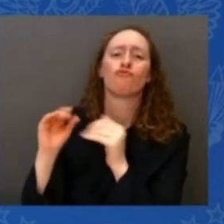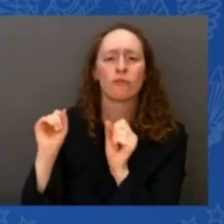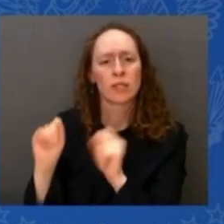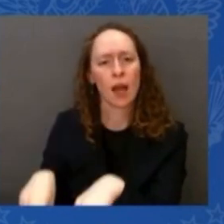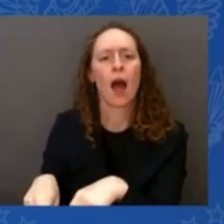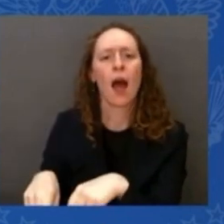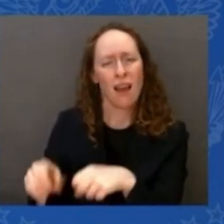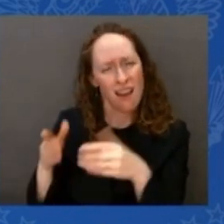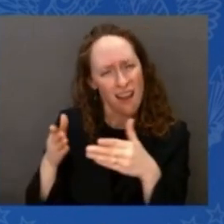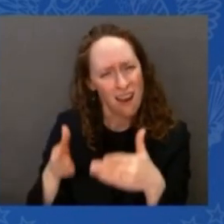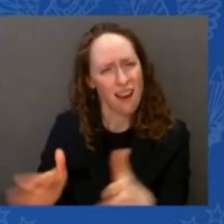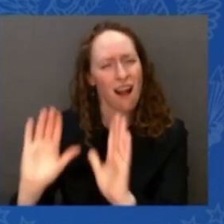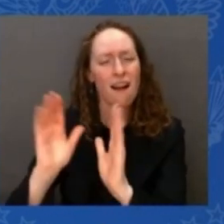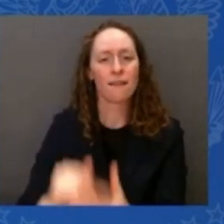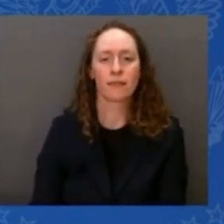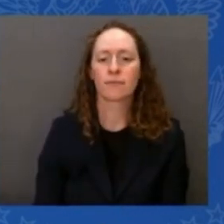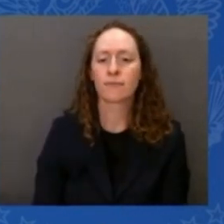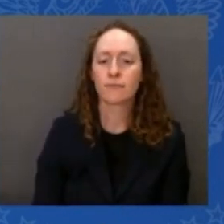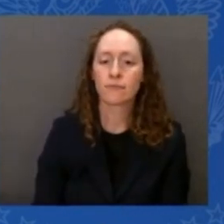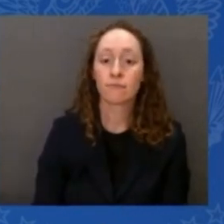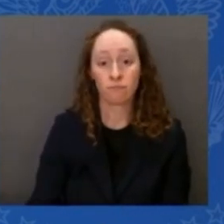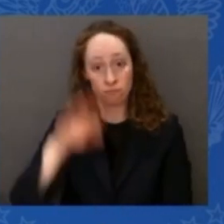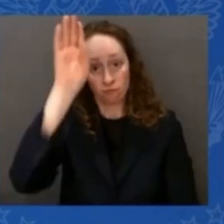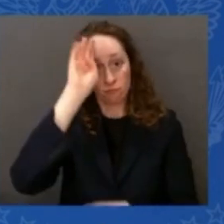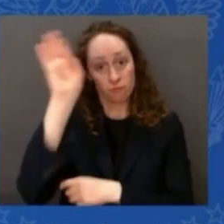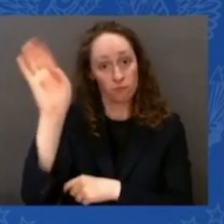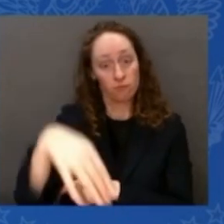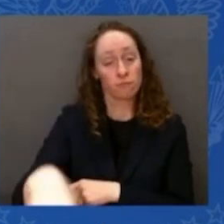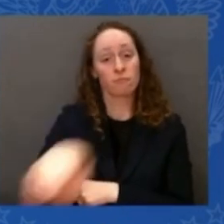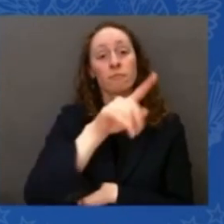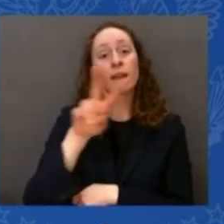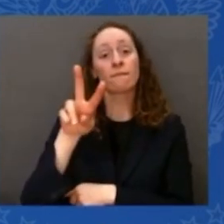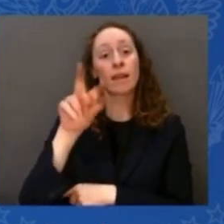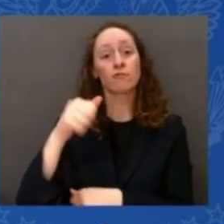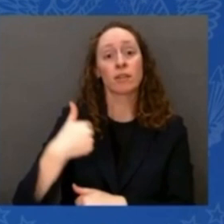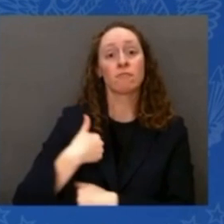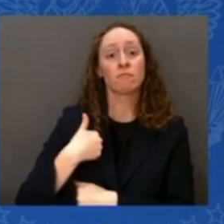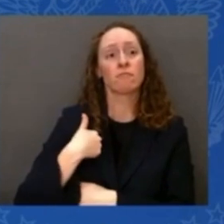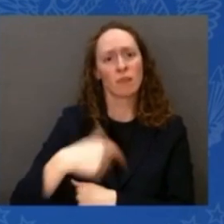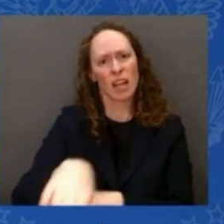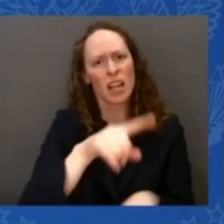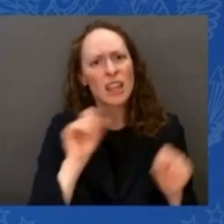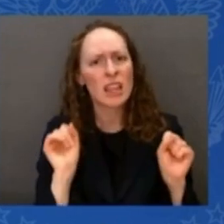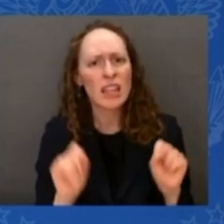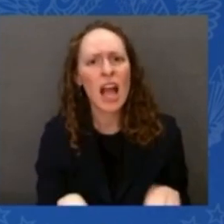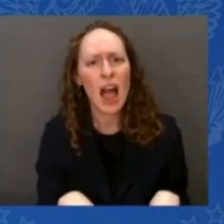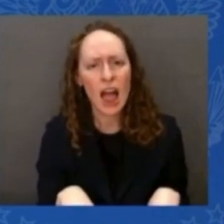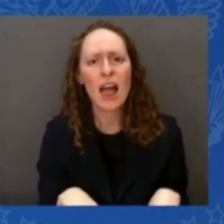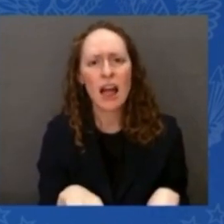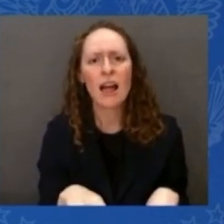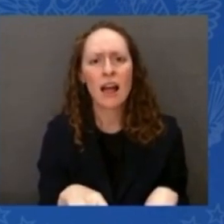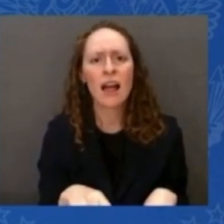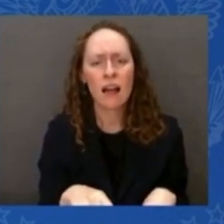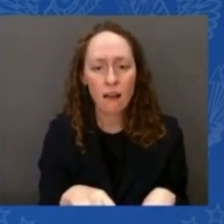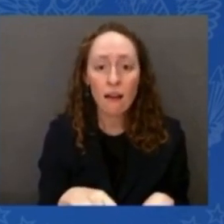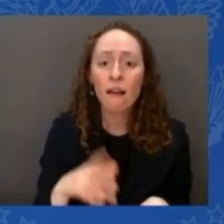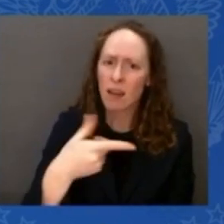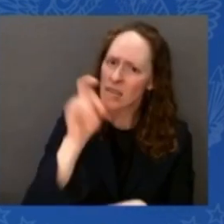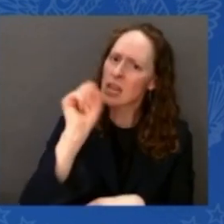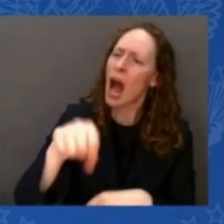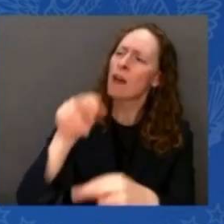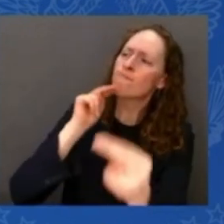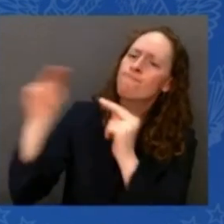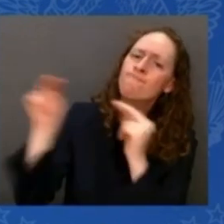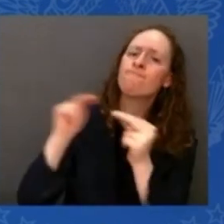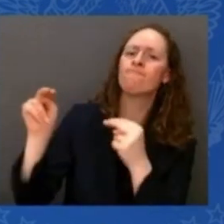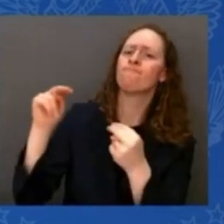works, and it should work. They negotiate, so we're only going to pay X amount of dollars for that particular treatment. And if you wanted